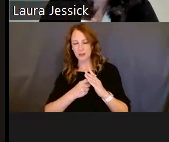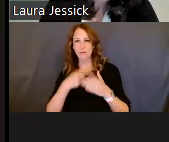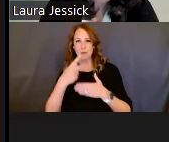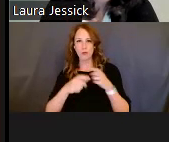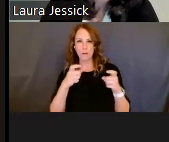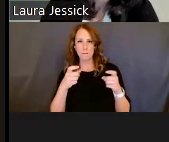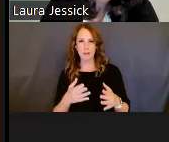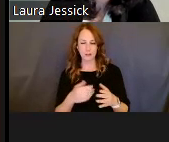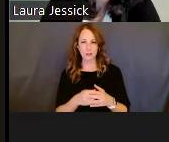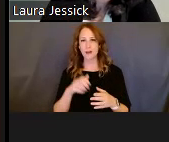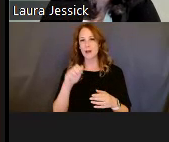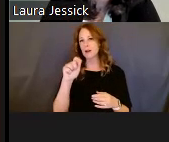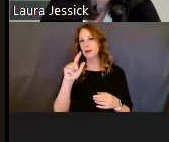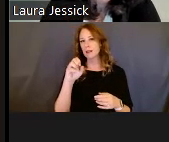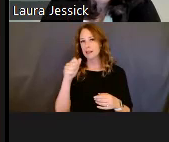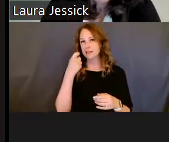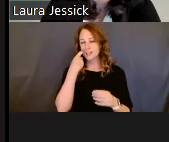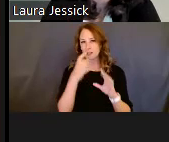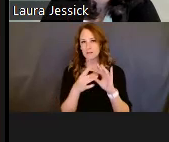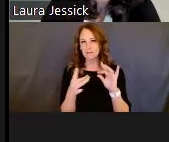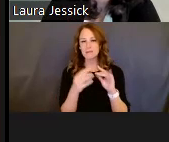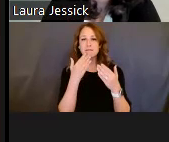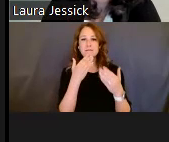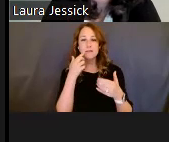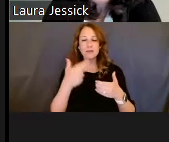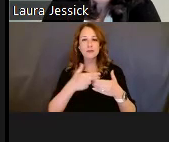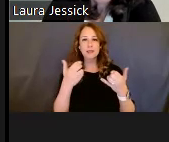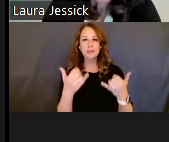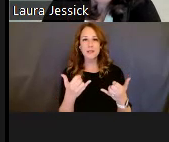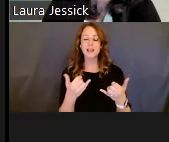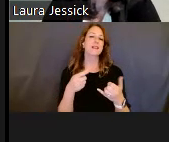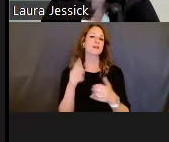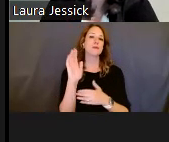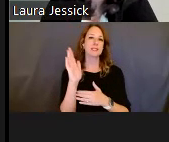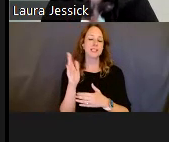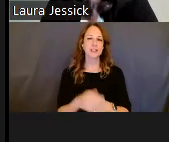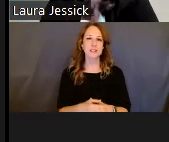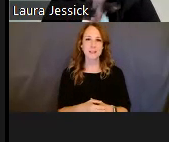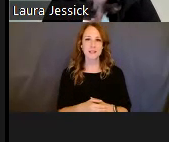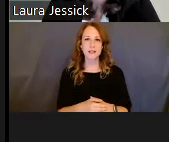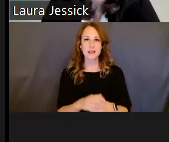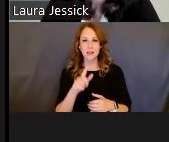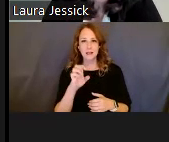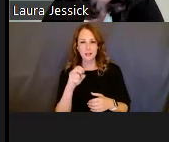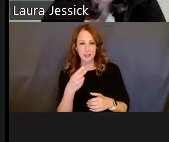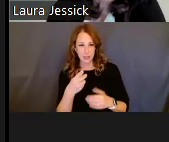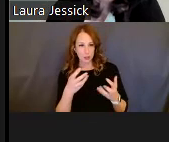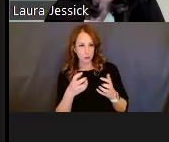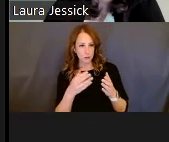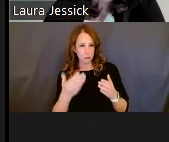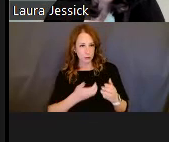So as Alyssa said, thanks for joining us today for this presentation. Leah, do you want to introduce yourself briefly as